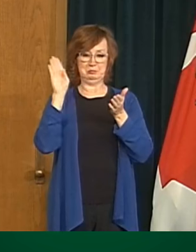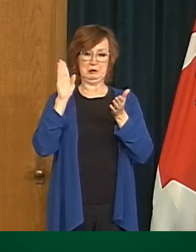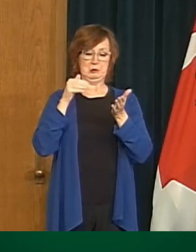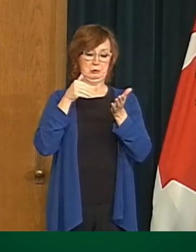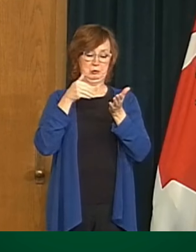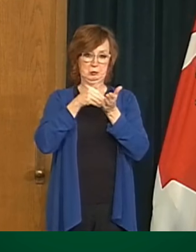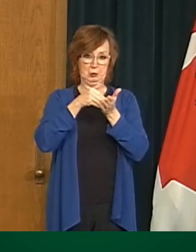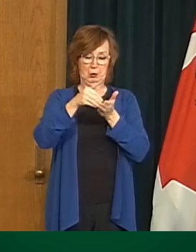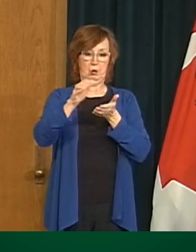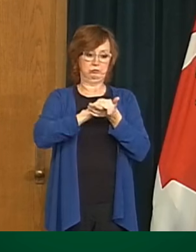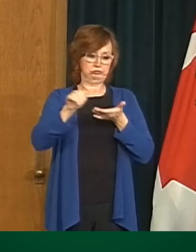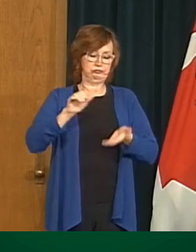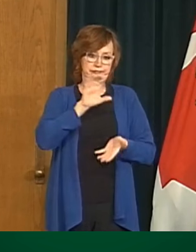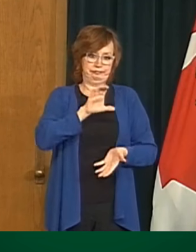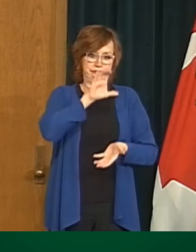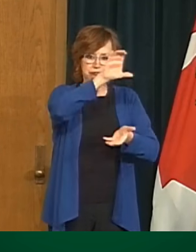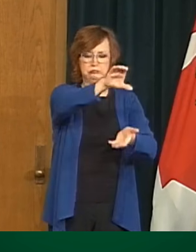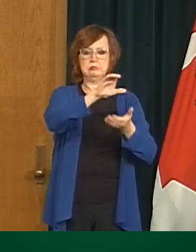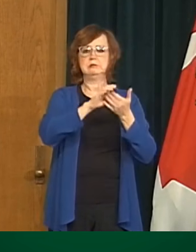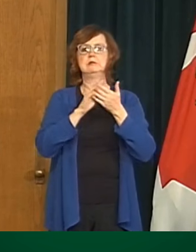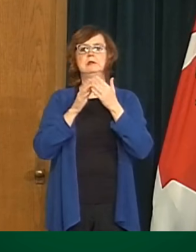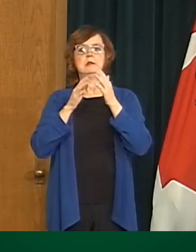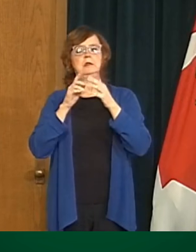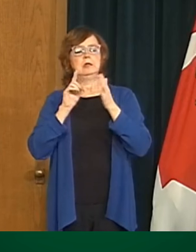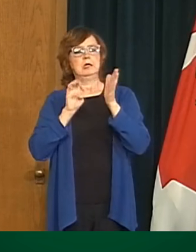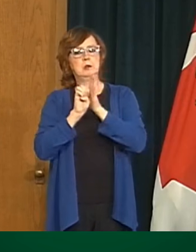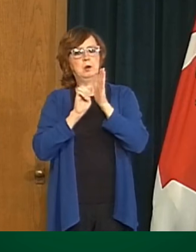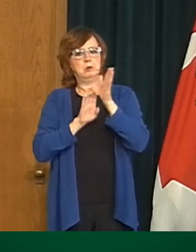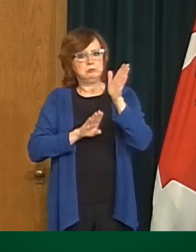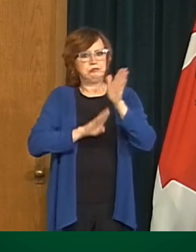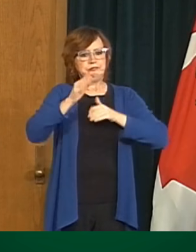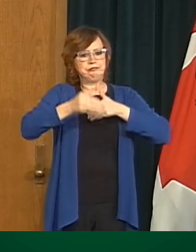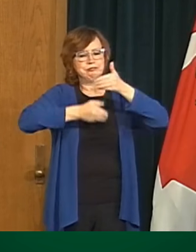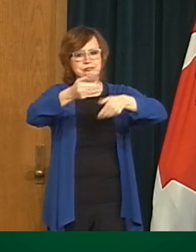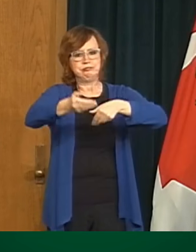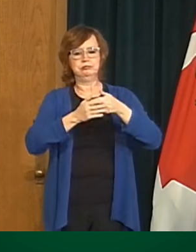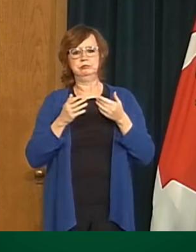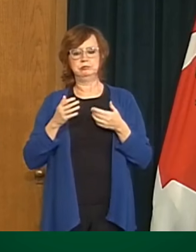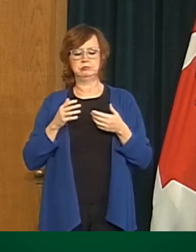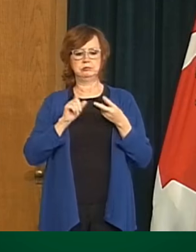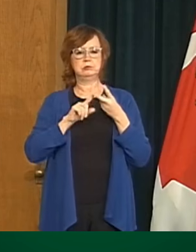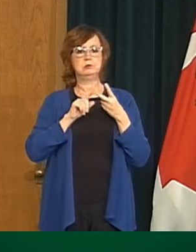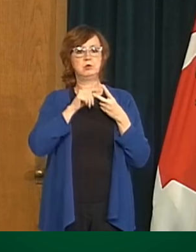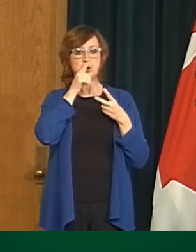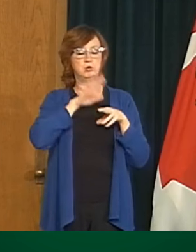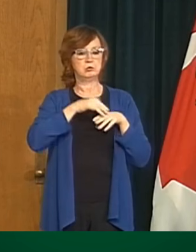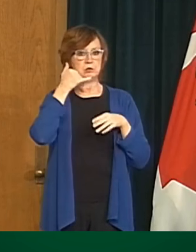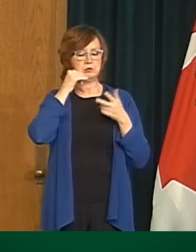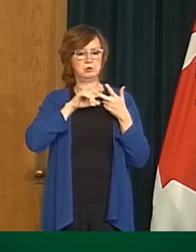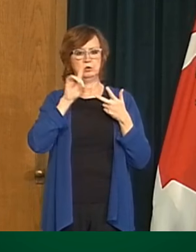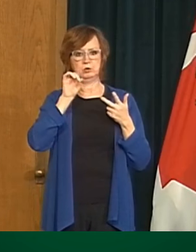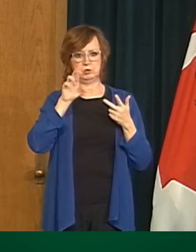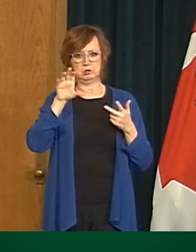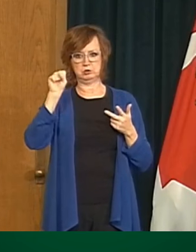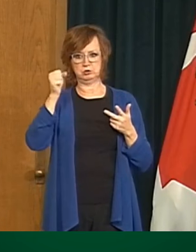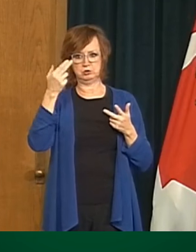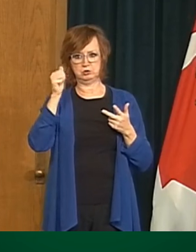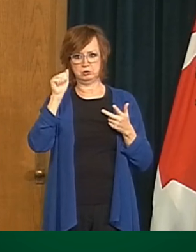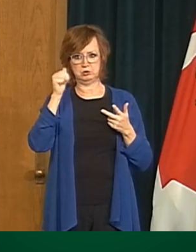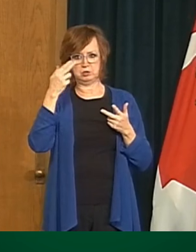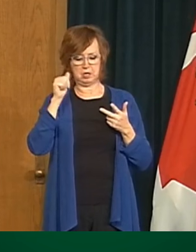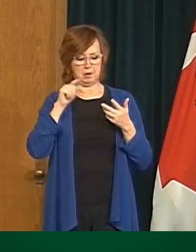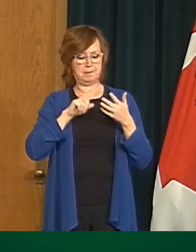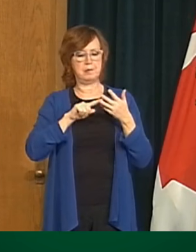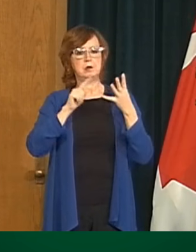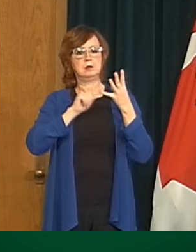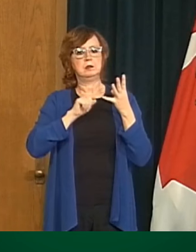line is Dr. Shahab, Scott Livingstone, CEO of the Saskatchewan Health Authority, and Dr. Susan Shaw,